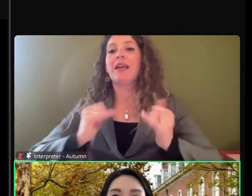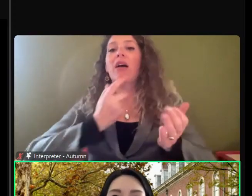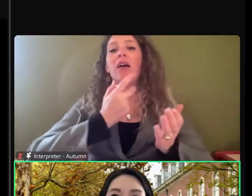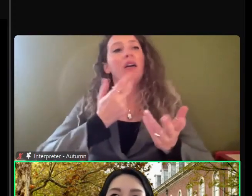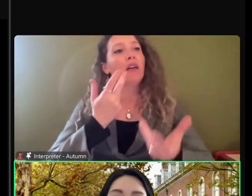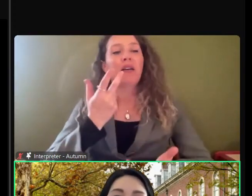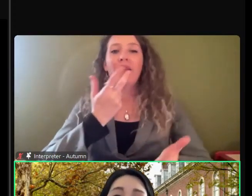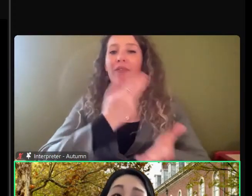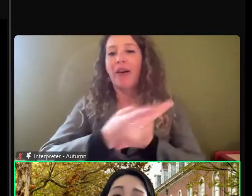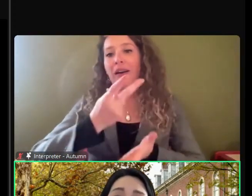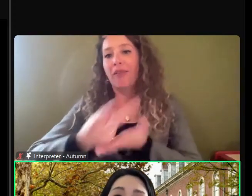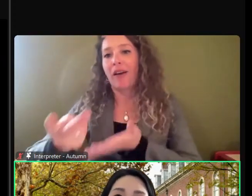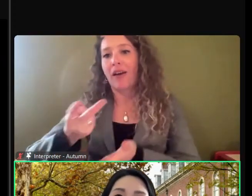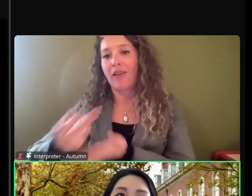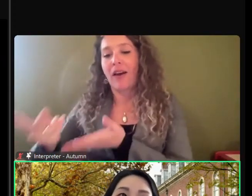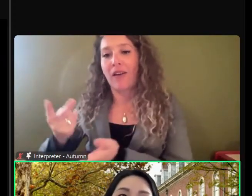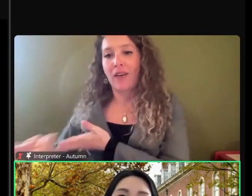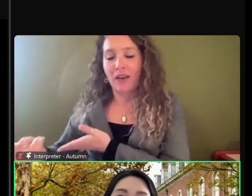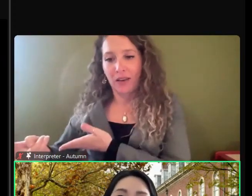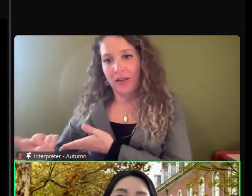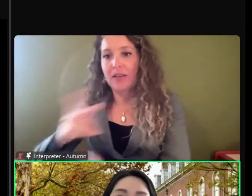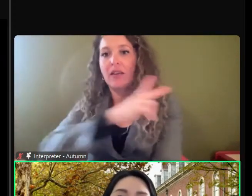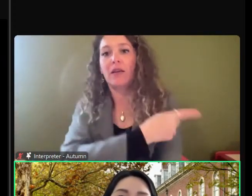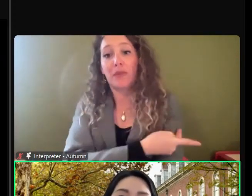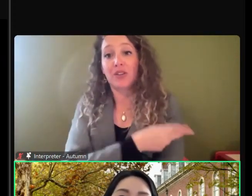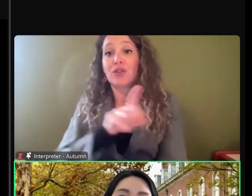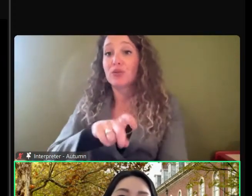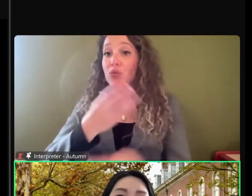of the patients it claims to serve.